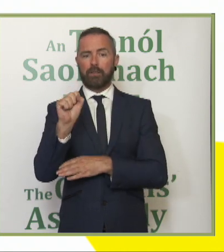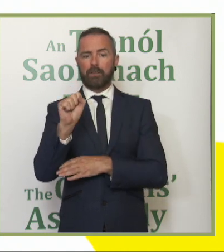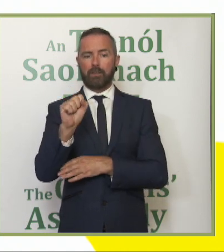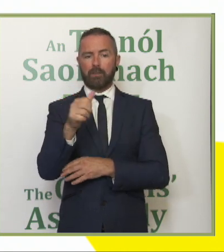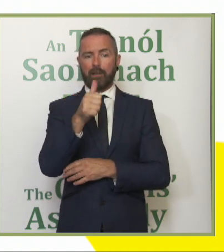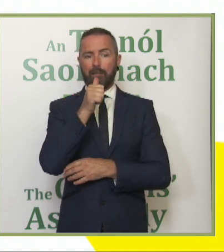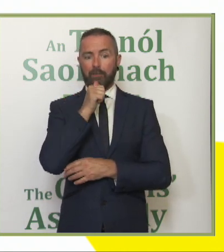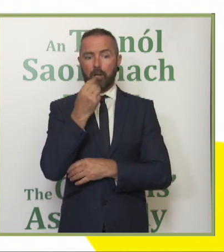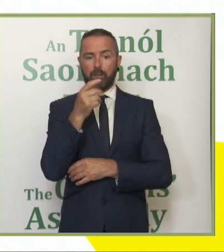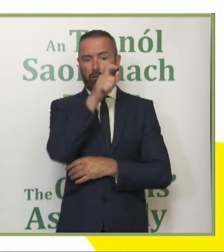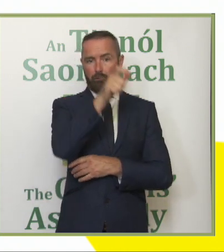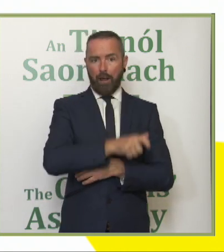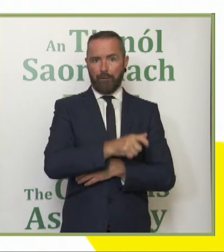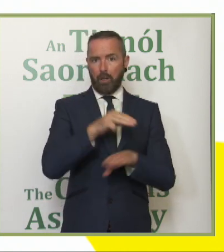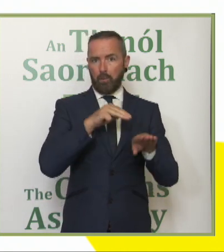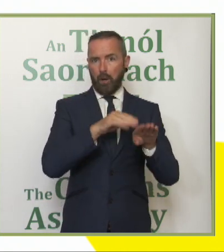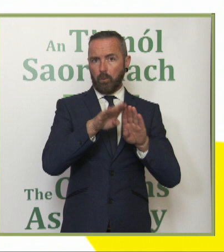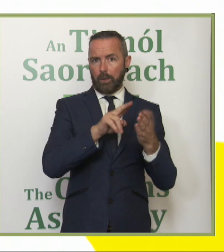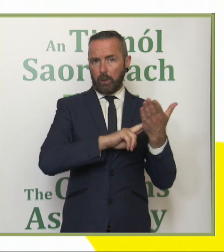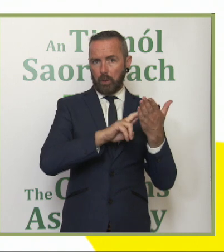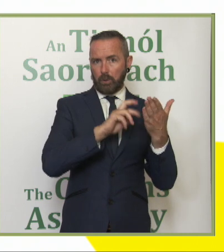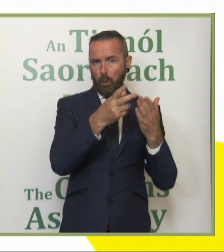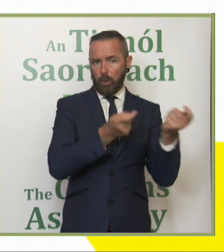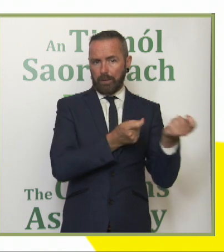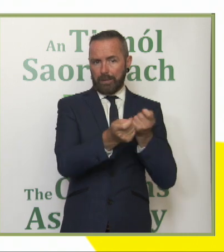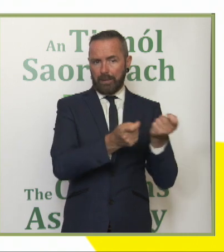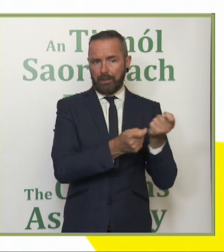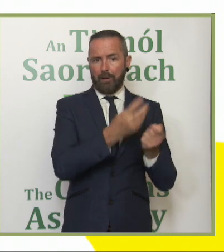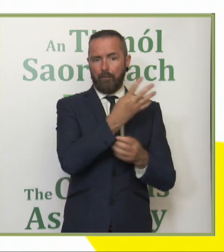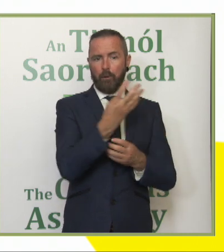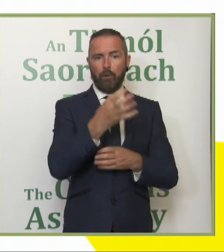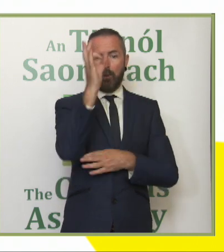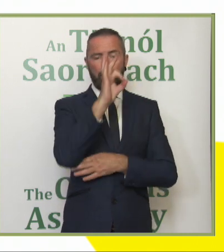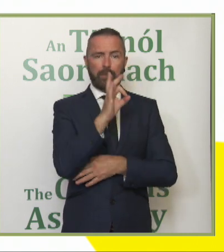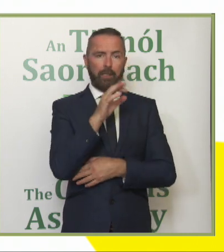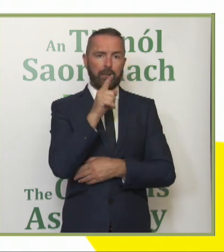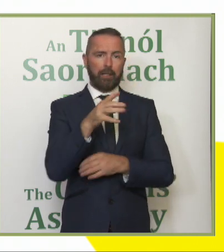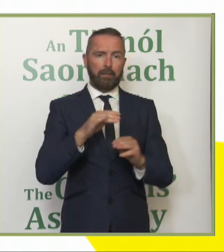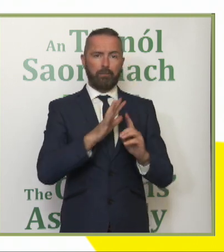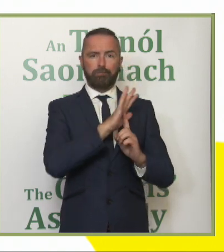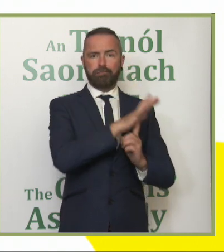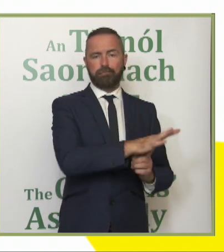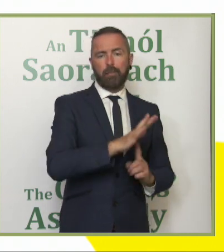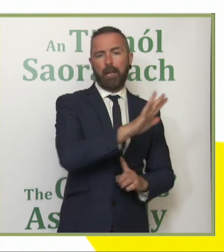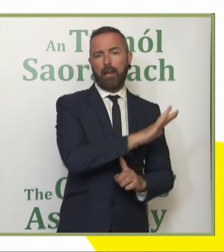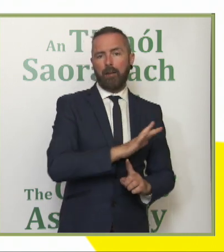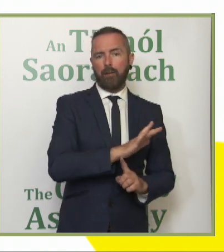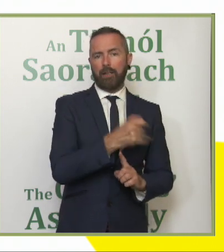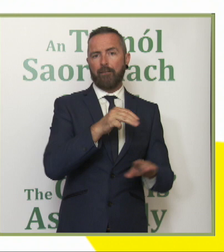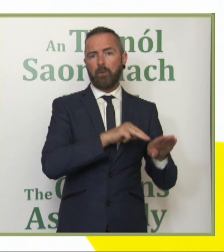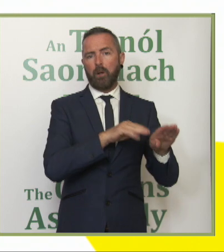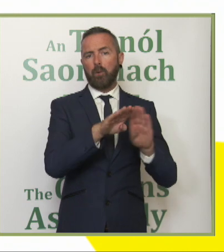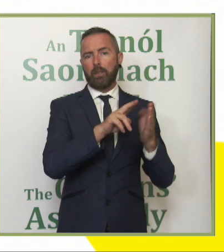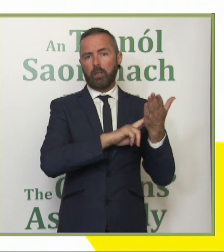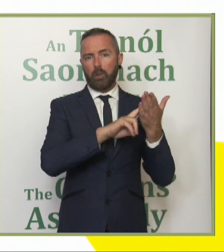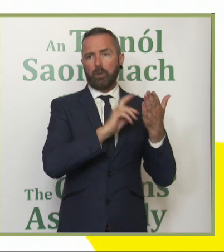at problems with using or dealing drugs. So you can see 44% of those in the most deprived areas reported a problem with